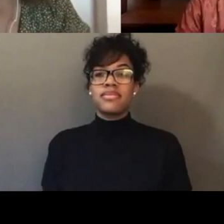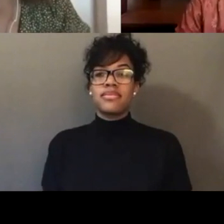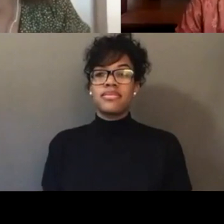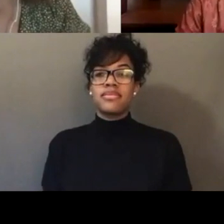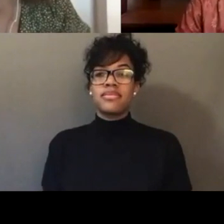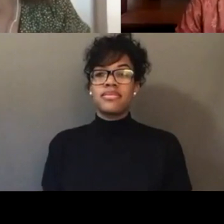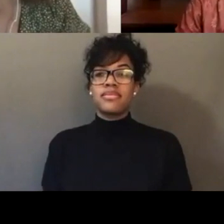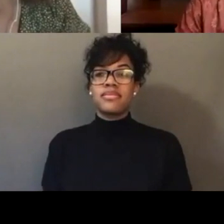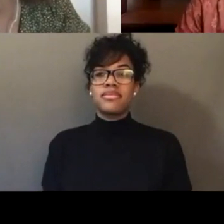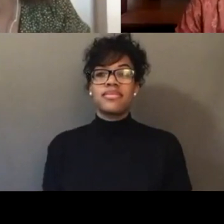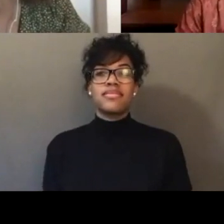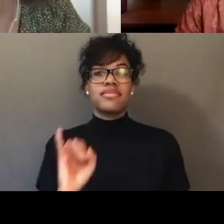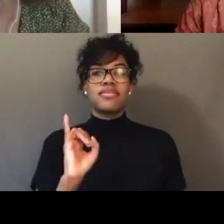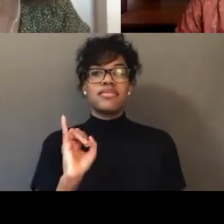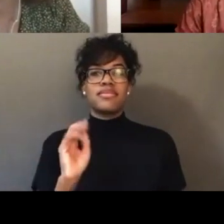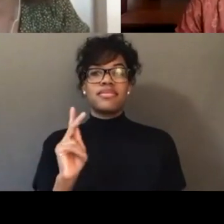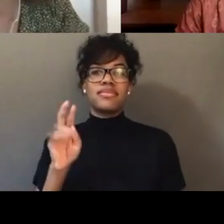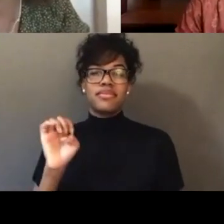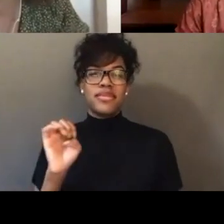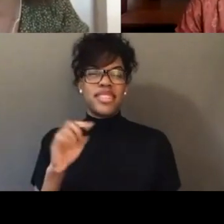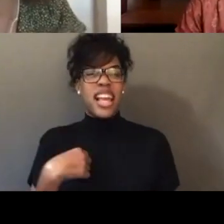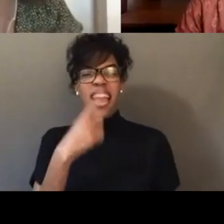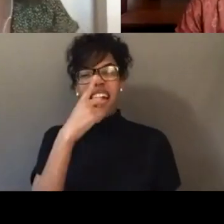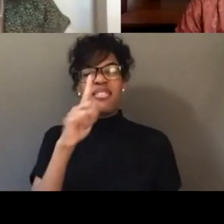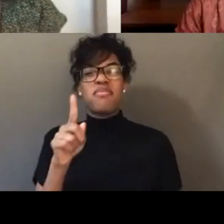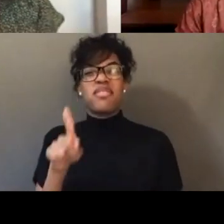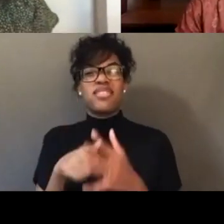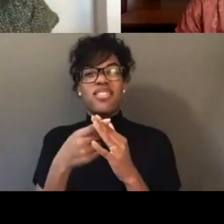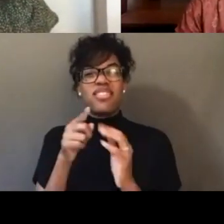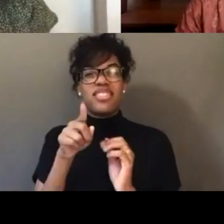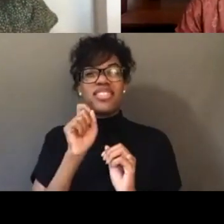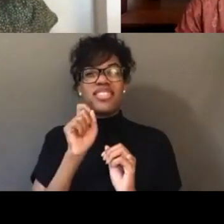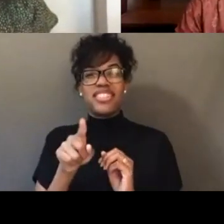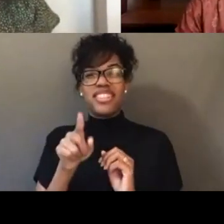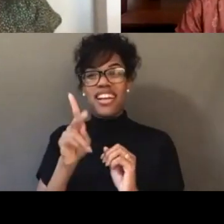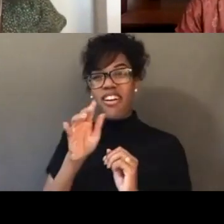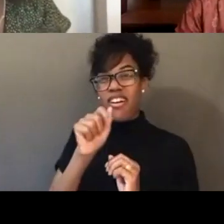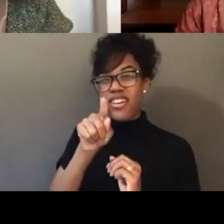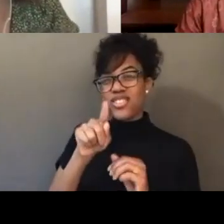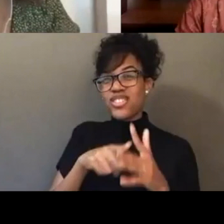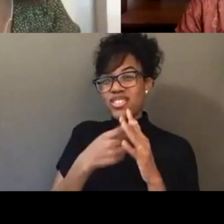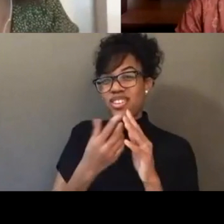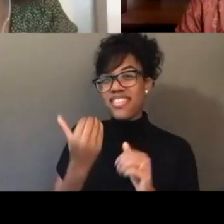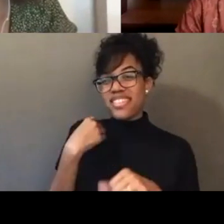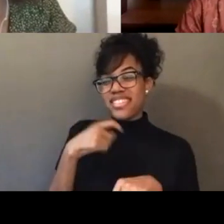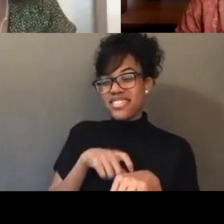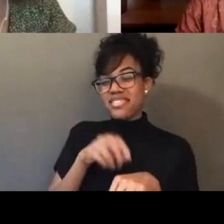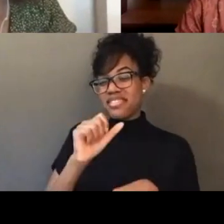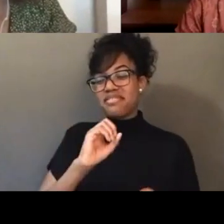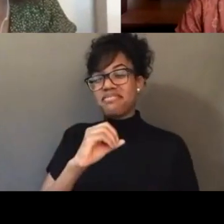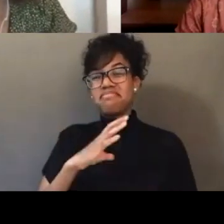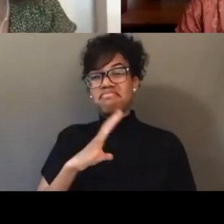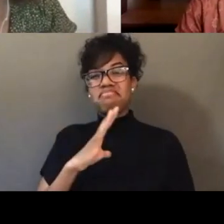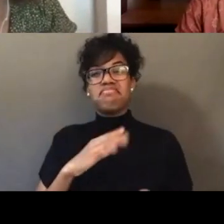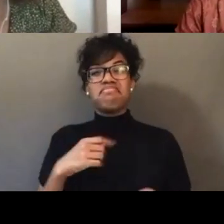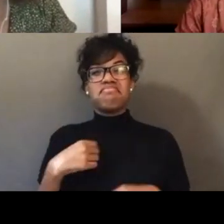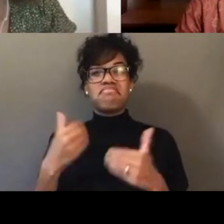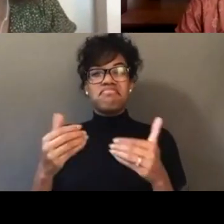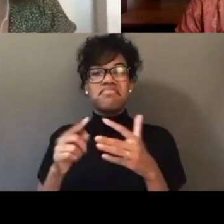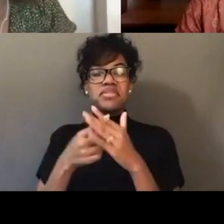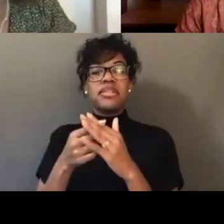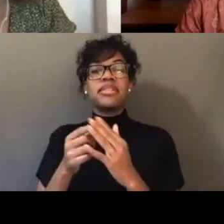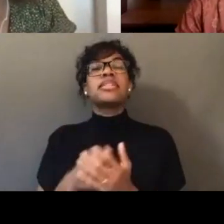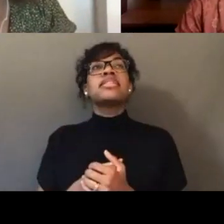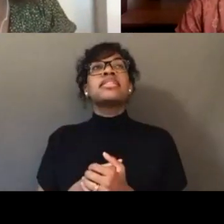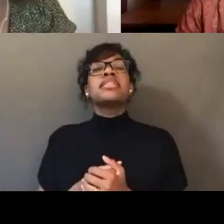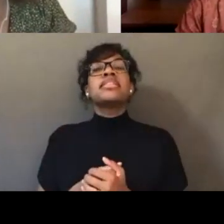I don't mind kicking off this one. Kara, you did the last one. So thank you for that question. And it actually kind